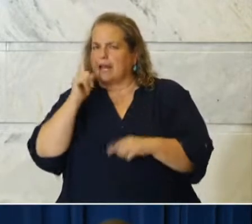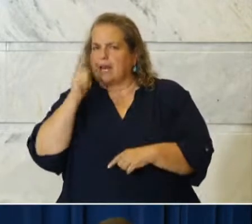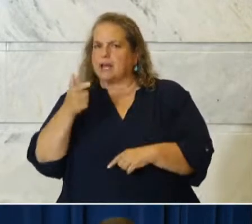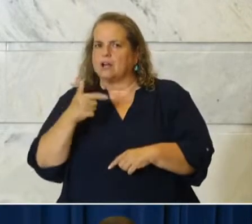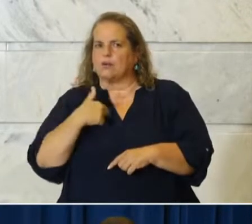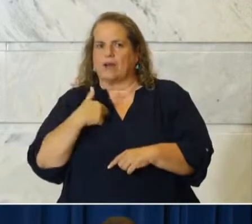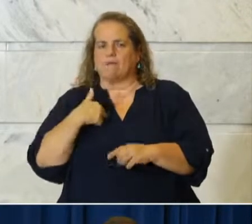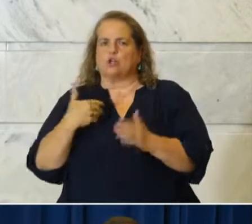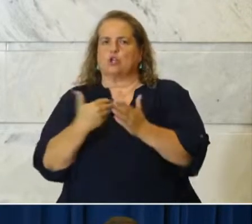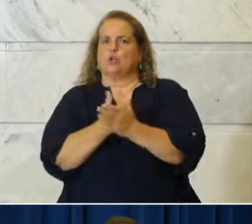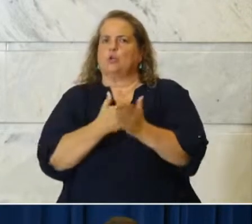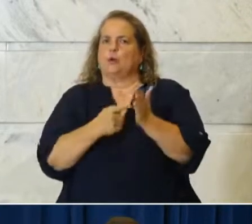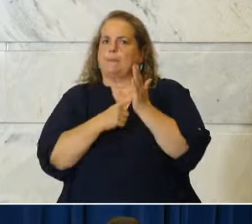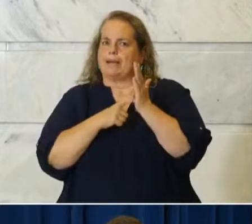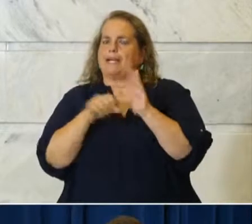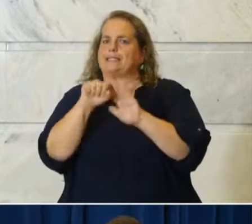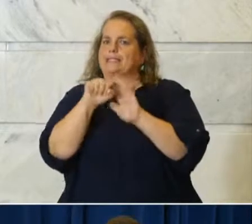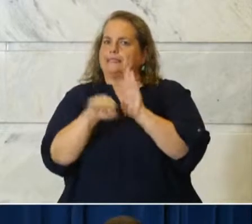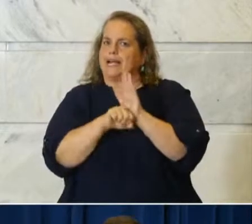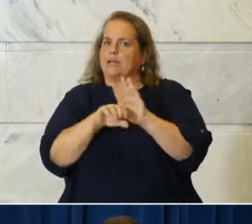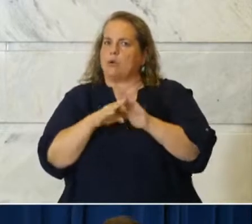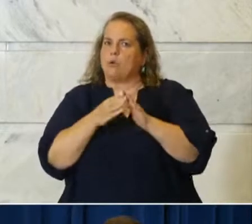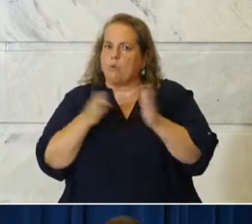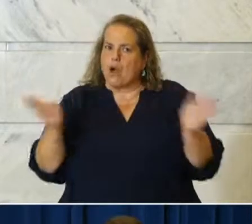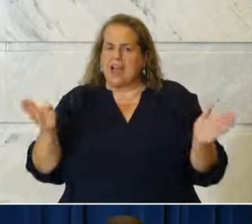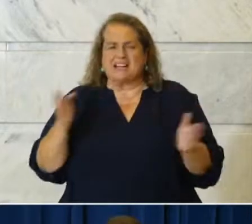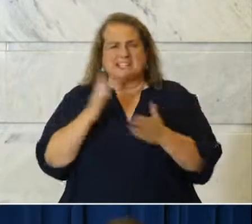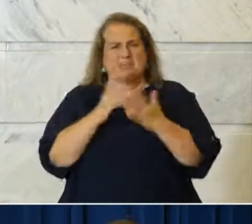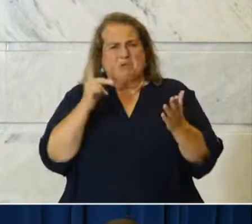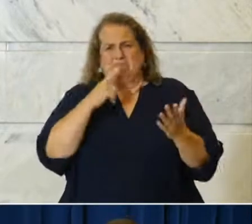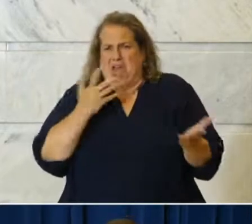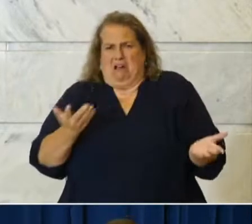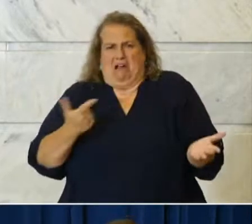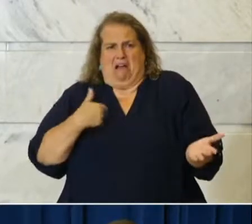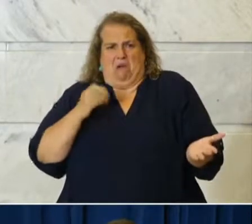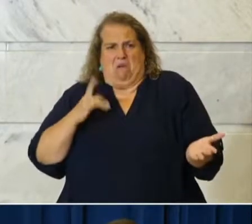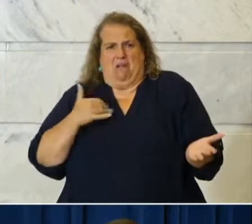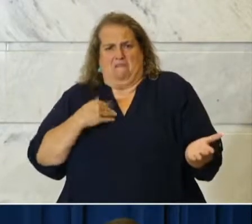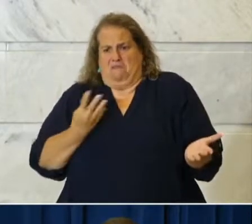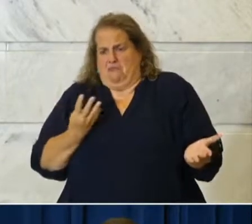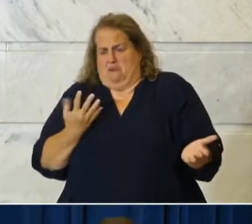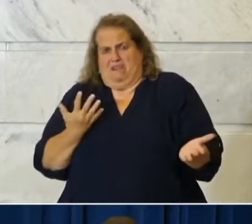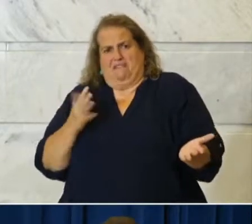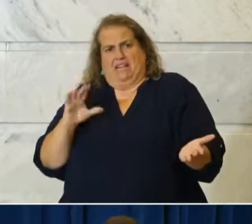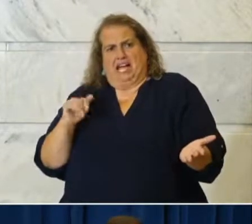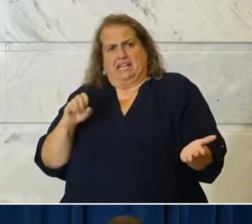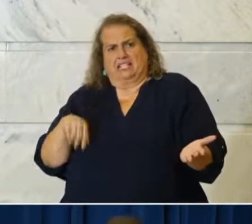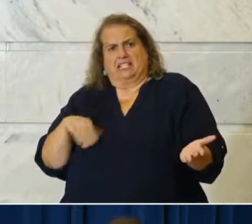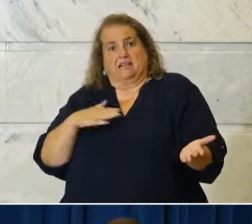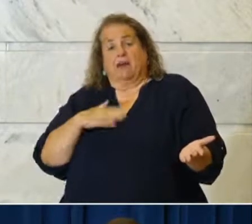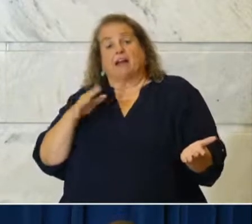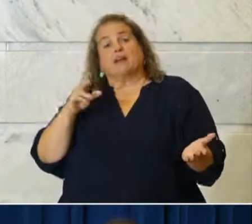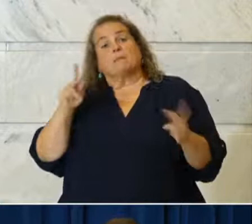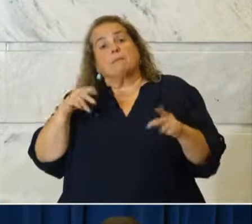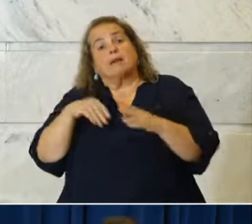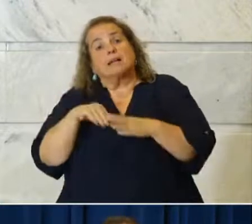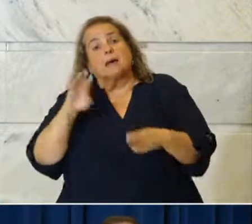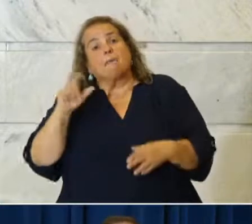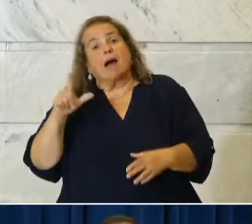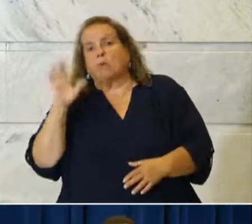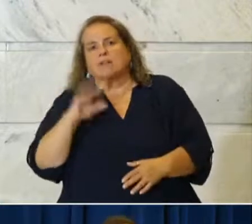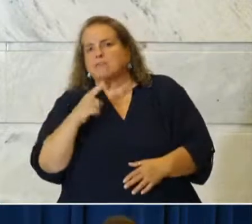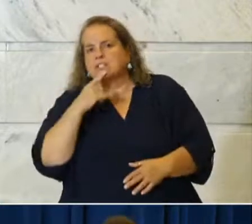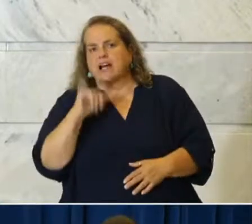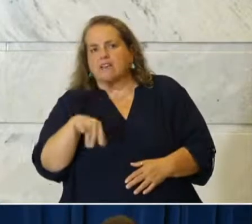a new mandate that's statewide, and some people say, but we only have 4 or 5 cases. Folks from Bell were never saying that, but they will tell you